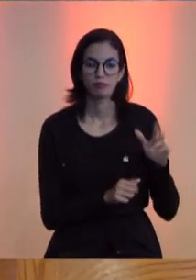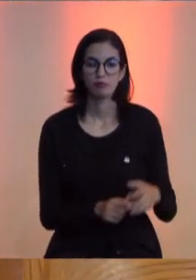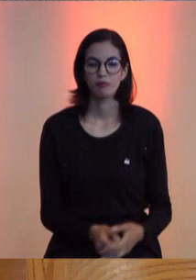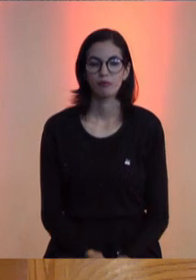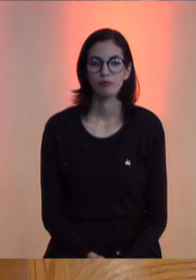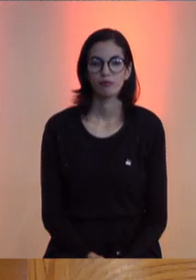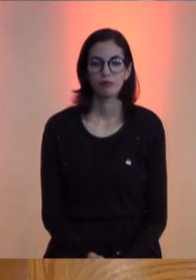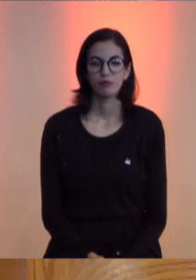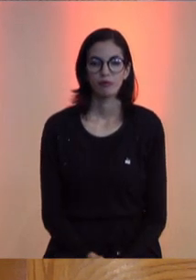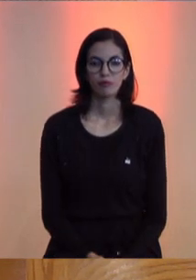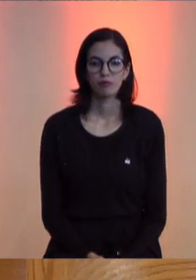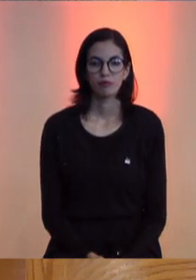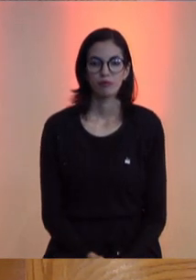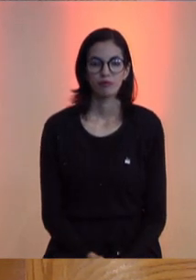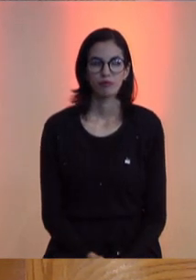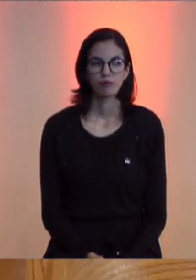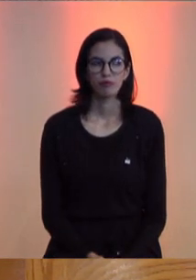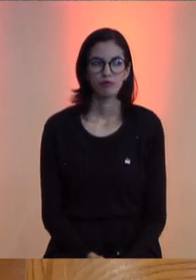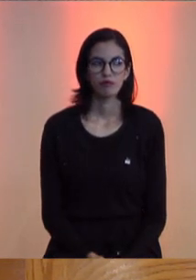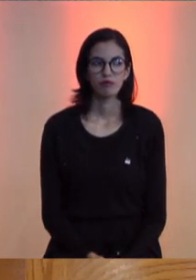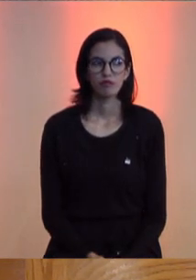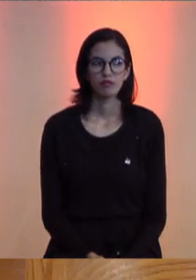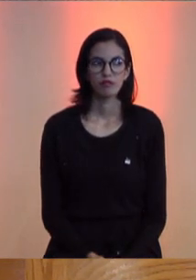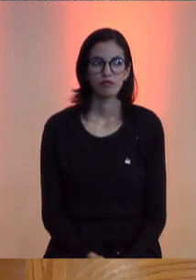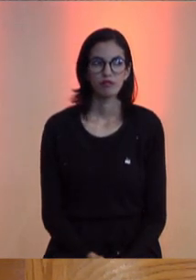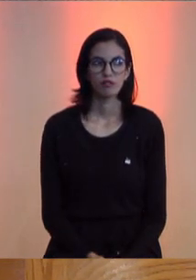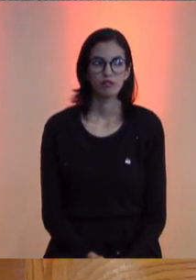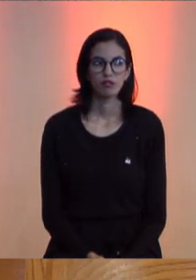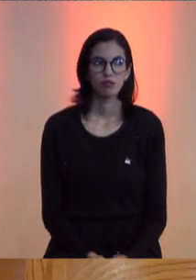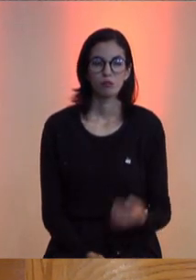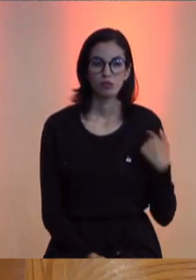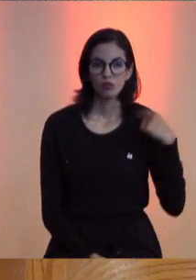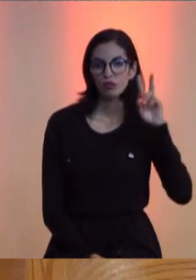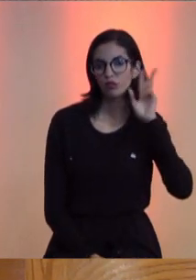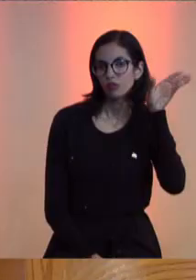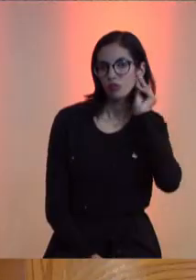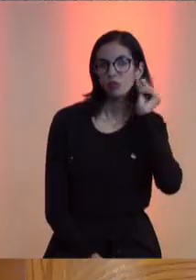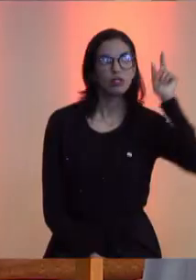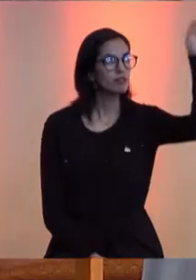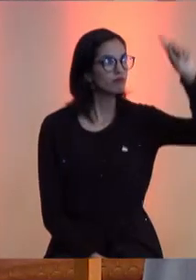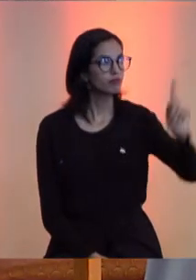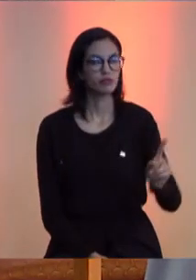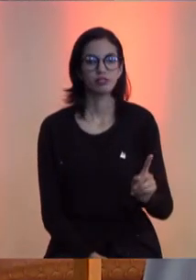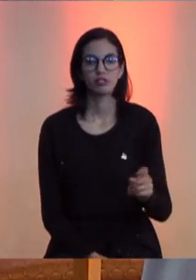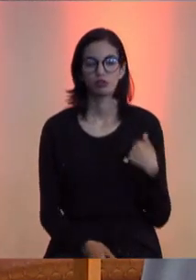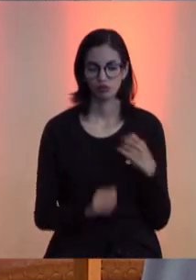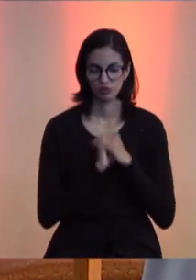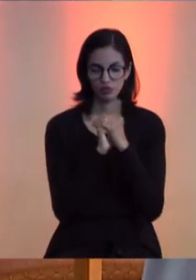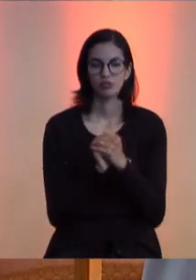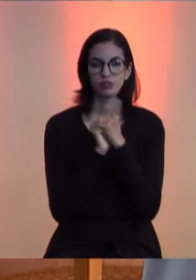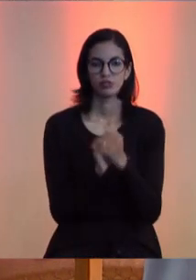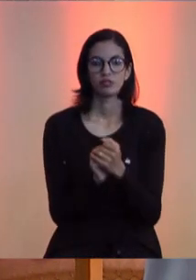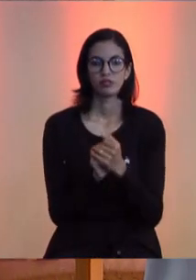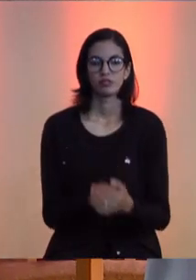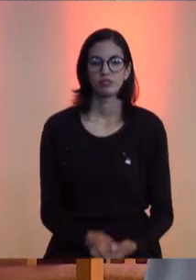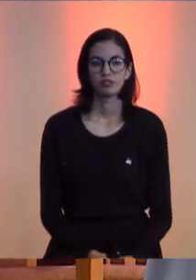when I heard the lightning, cuando escuché el impacto del rayo, I prayed. Oré. I said it was